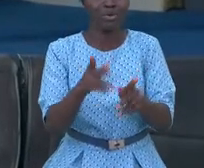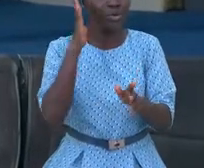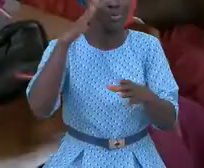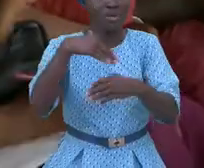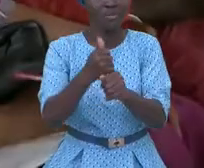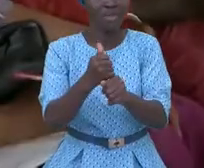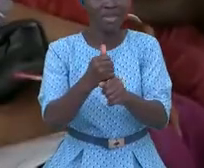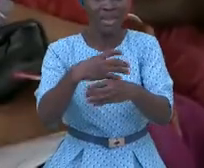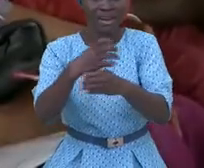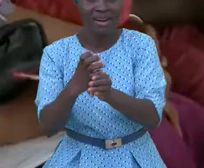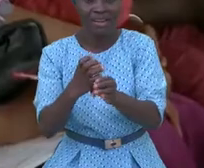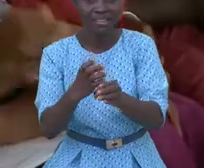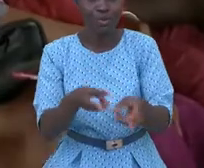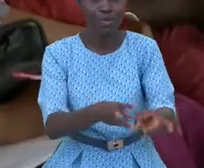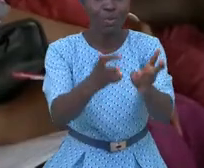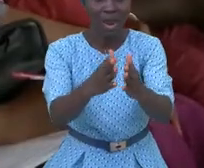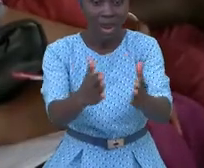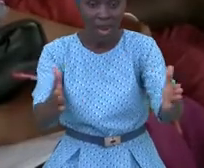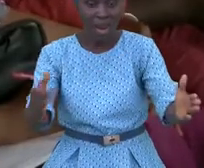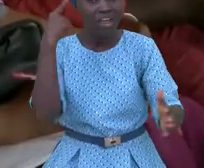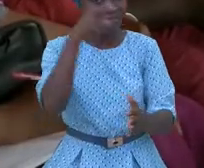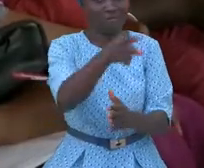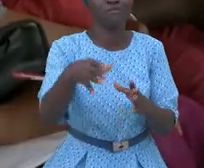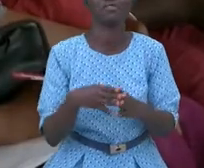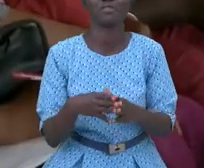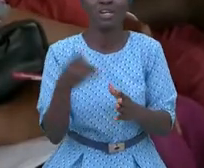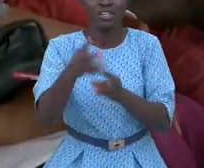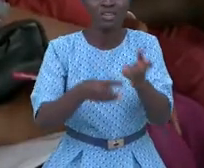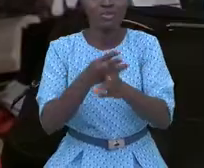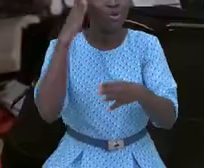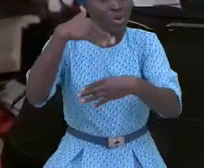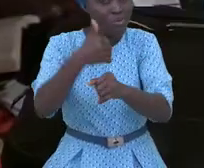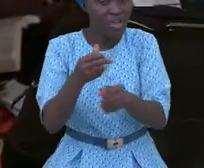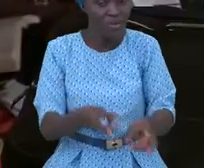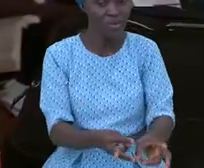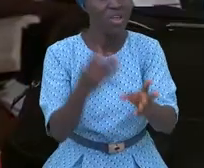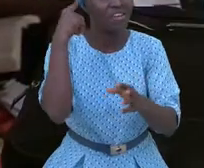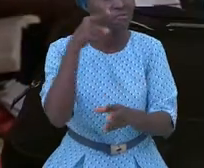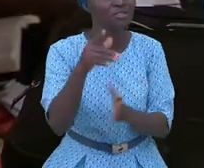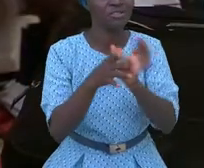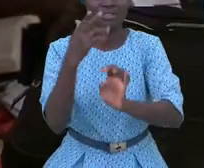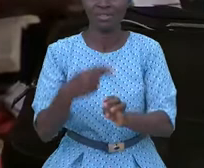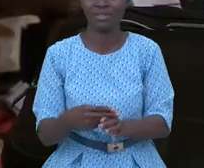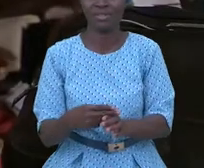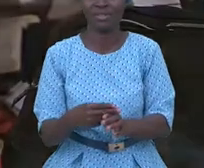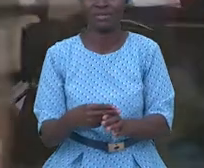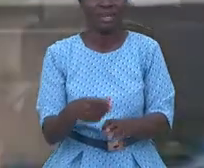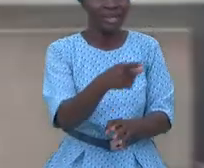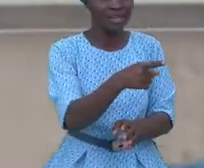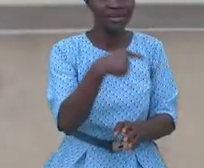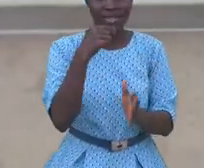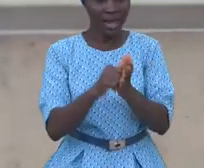you. What are you? The world will make way for you. They say he's coming.